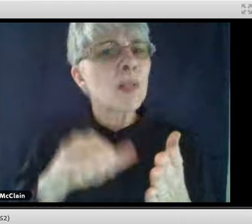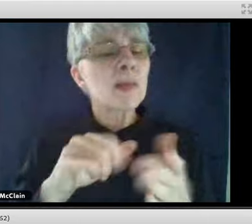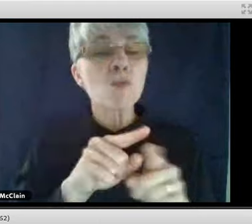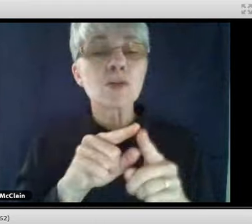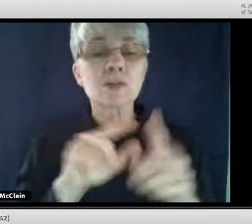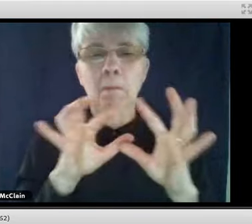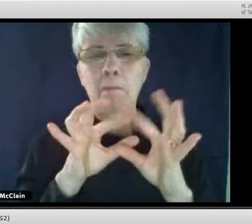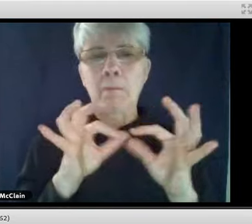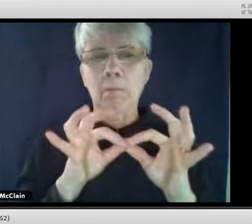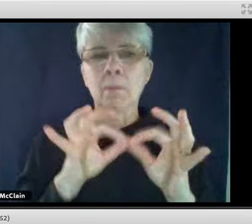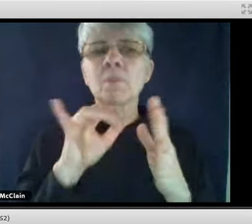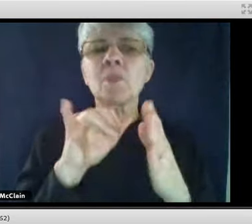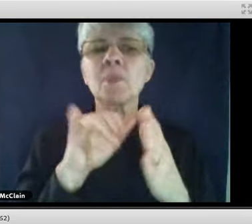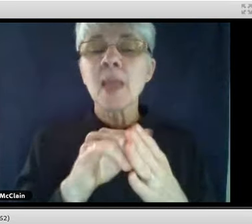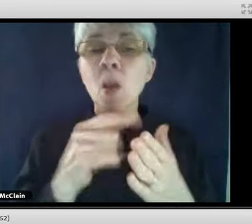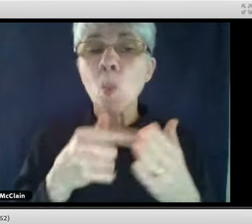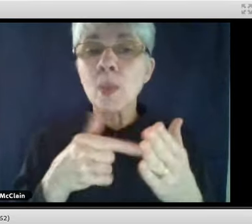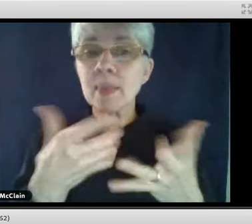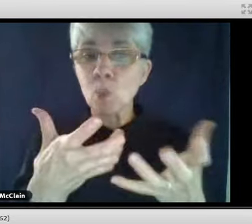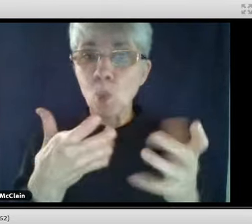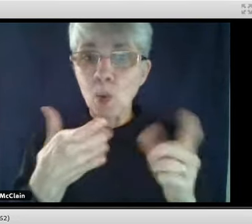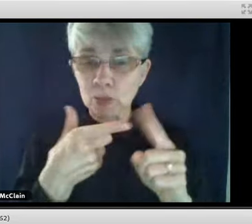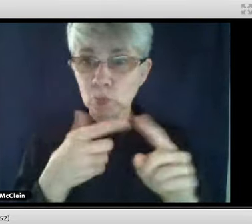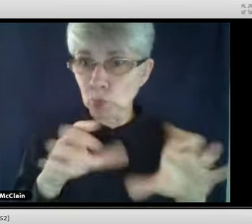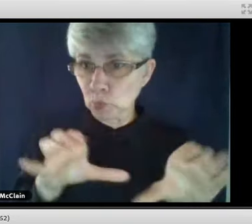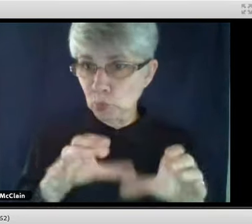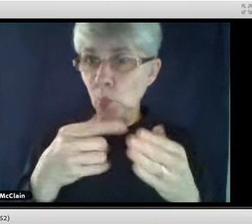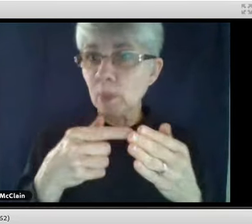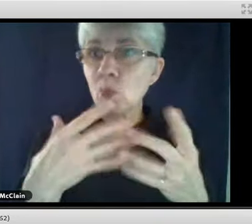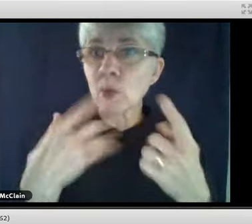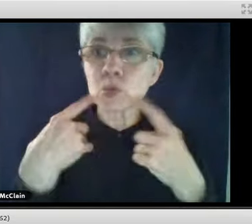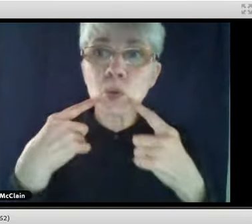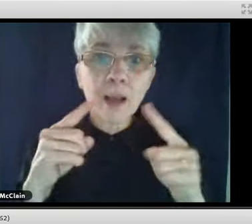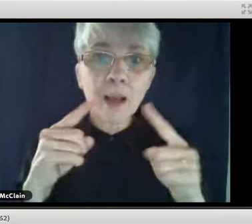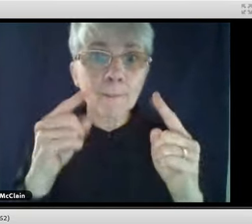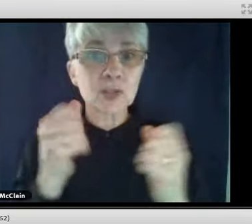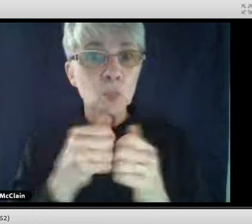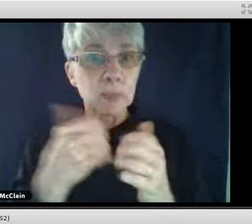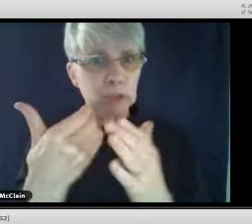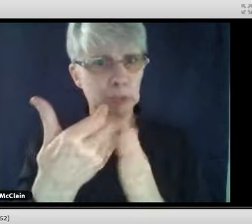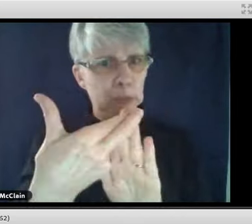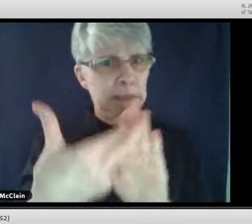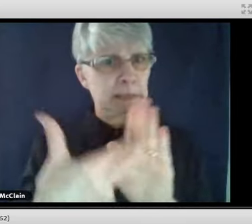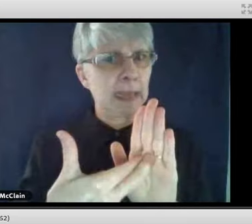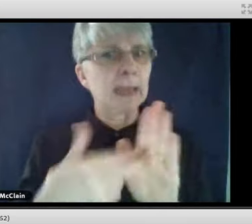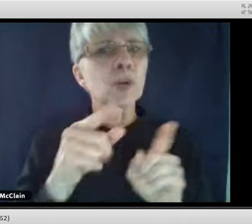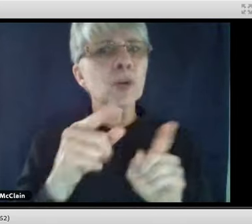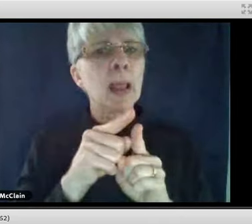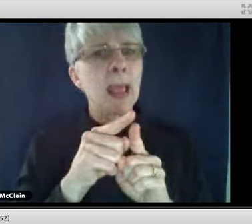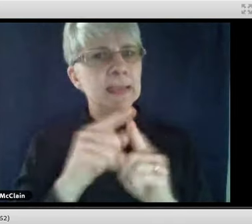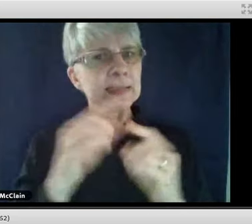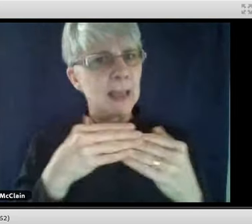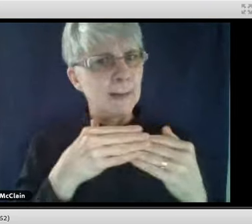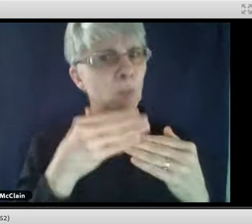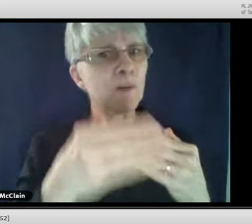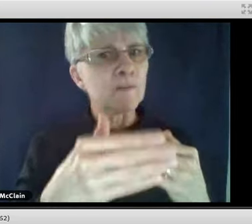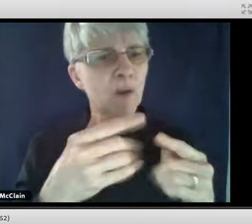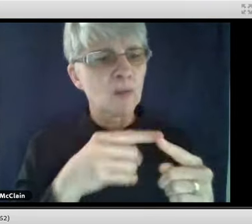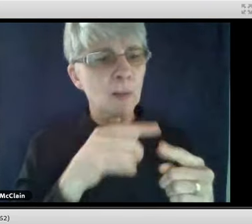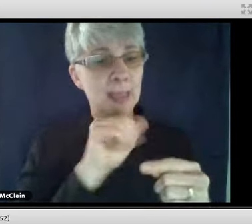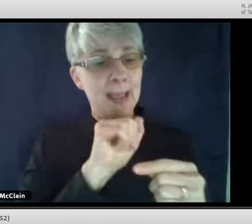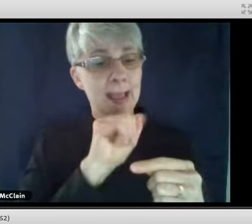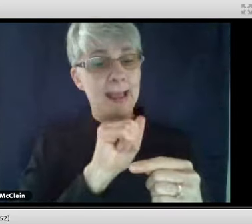that what they wanted to do, what they wanted to accomplish with this new standard as they move from